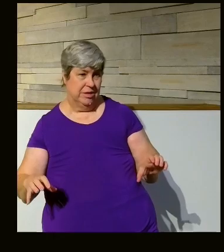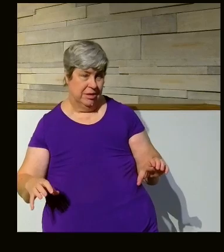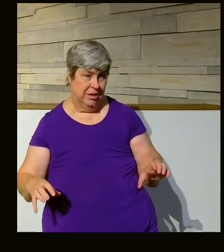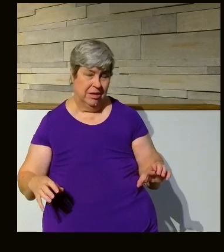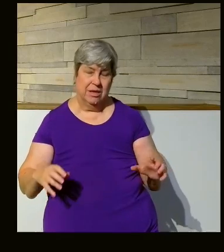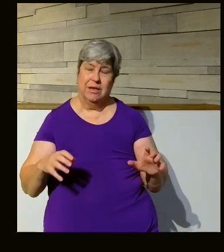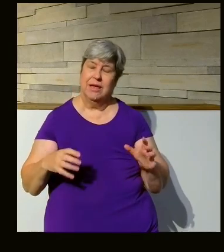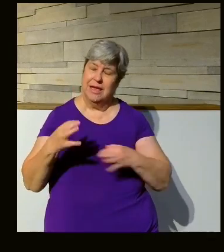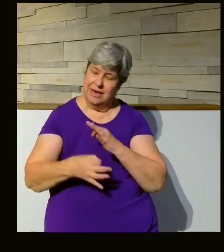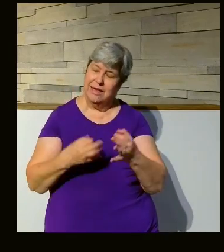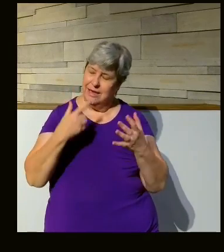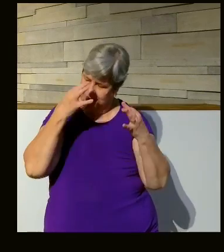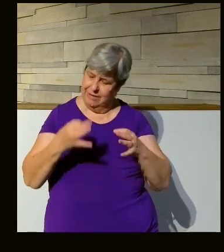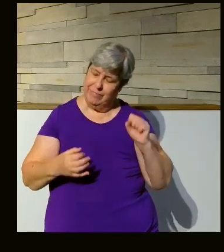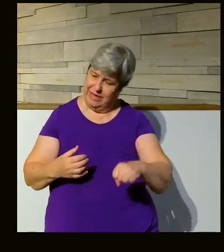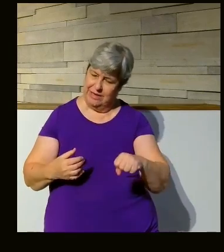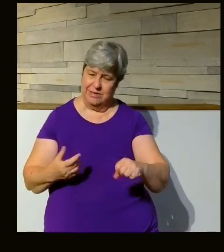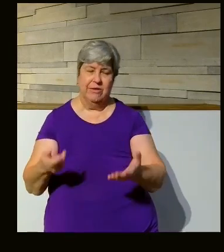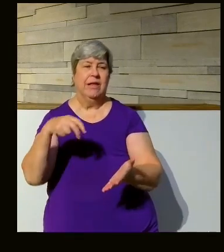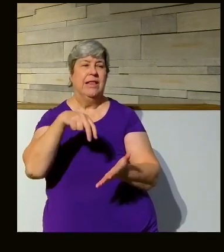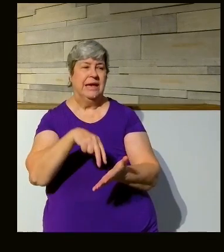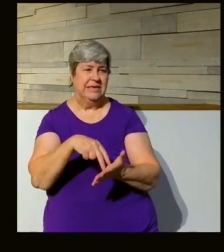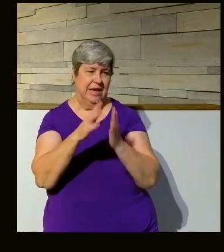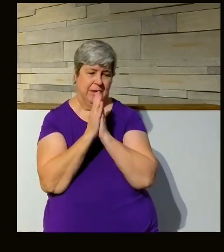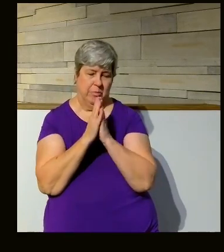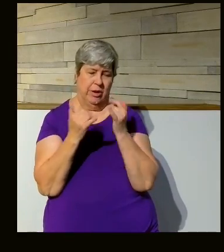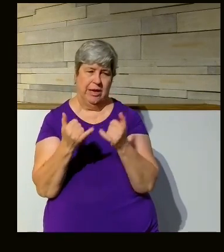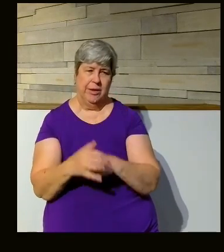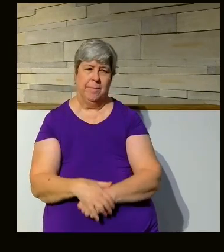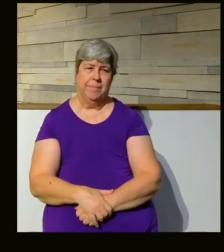Let it be yes. Let's stand for that word of prayer right now.